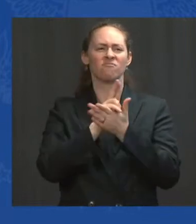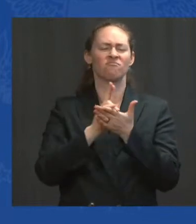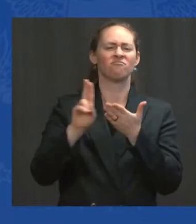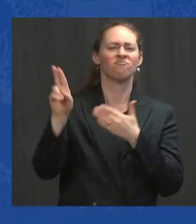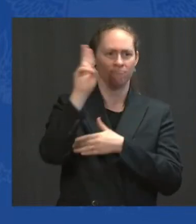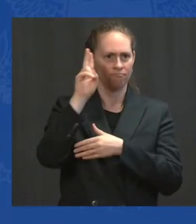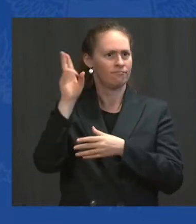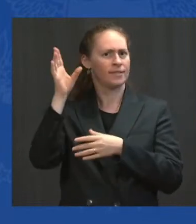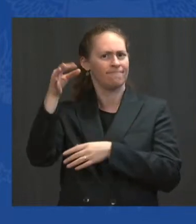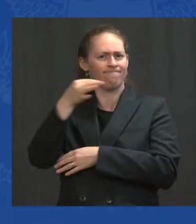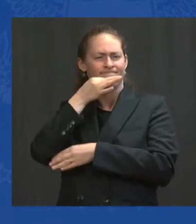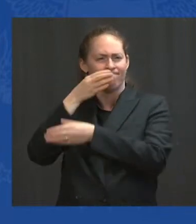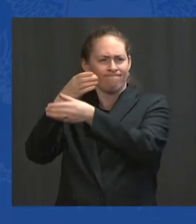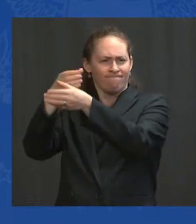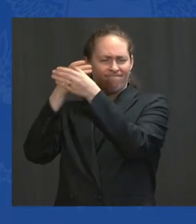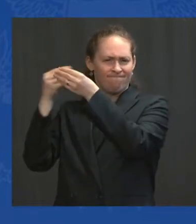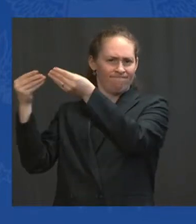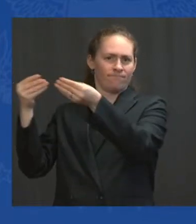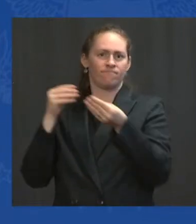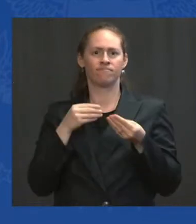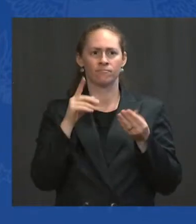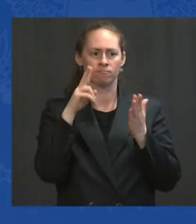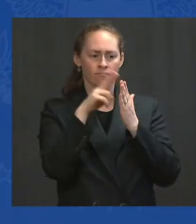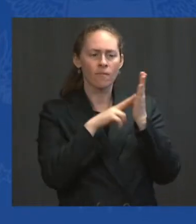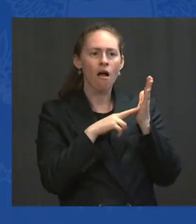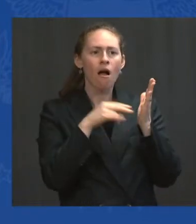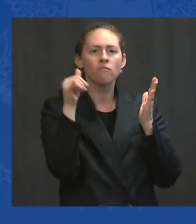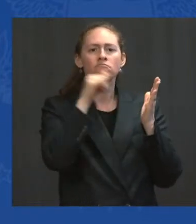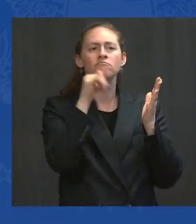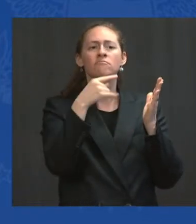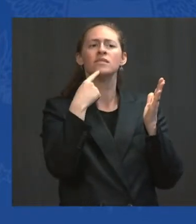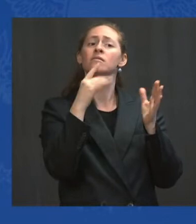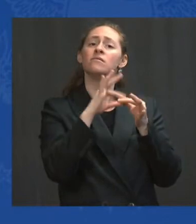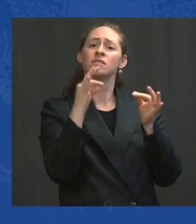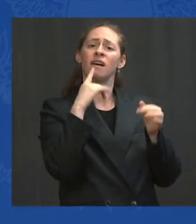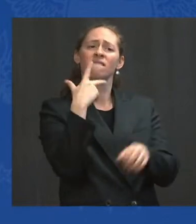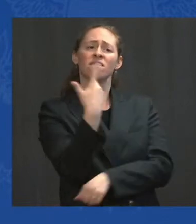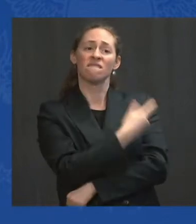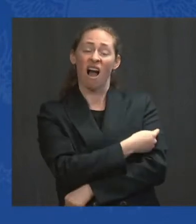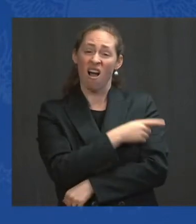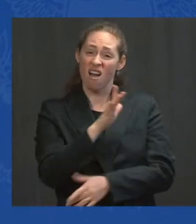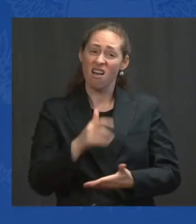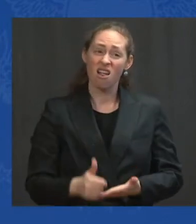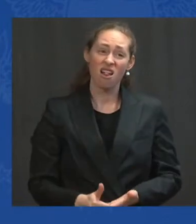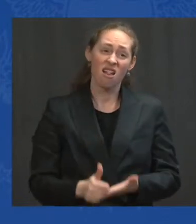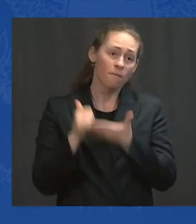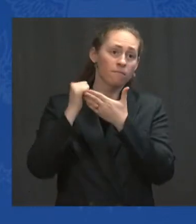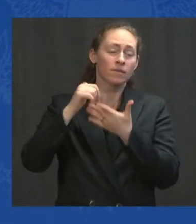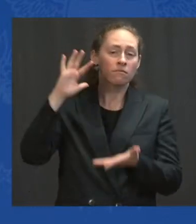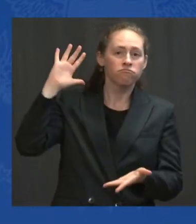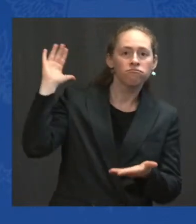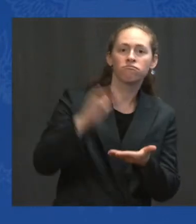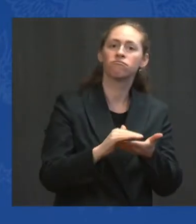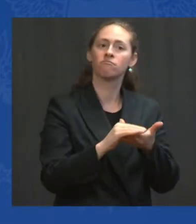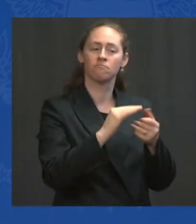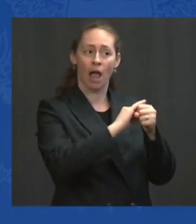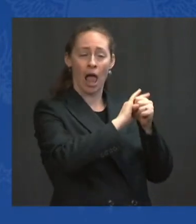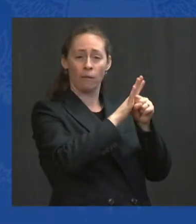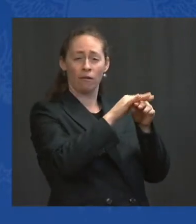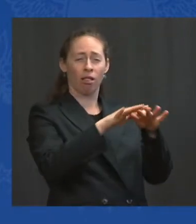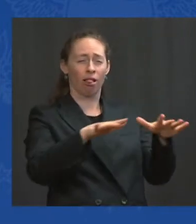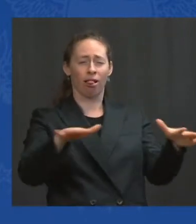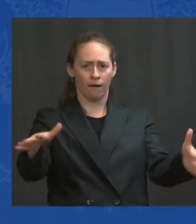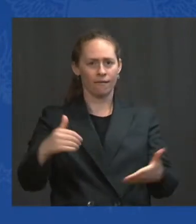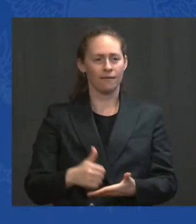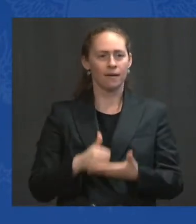the vaccination campaign markedly curbed the U.S. pandemic and concludes the pace at which we have